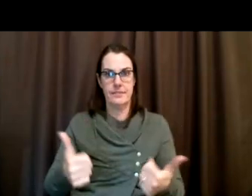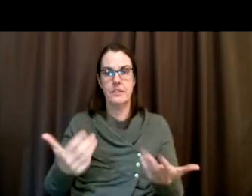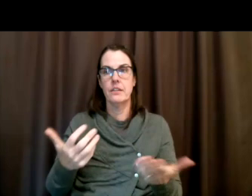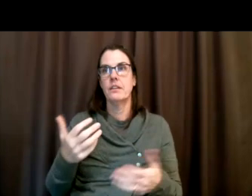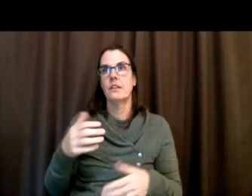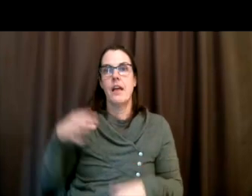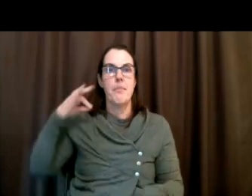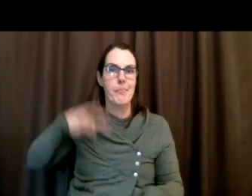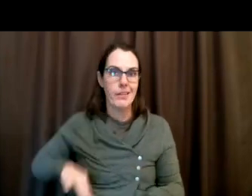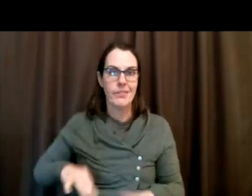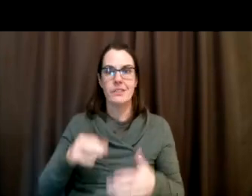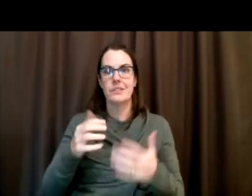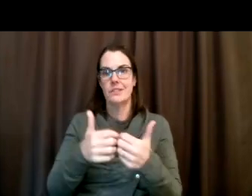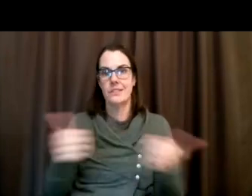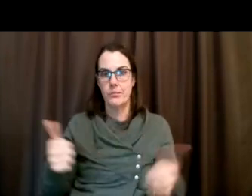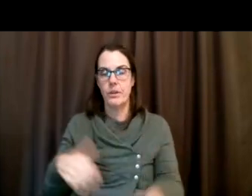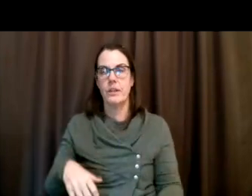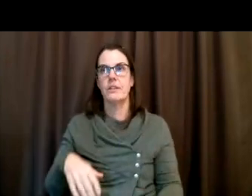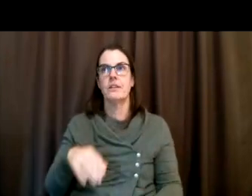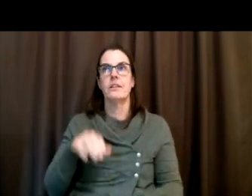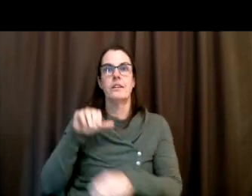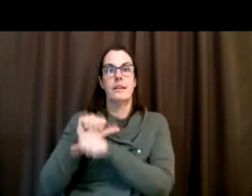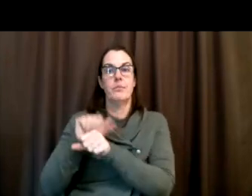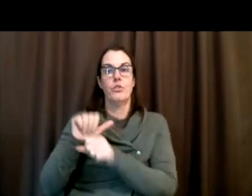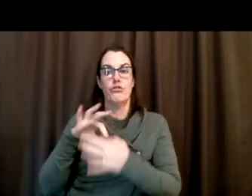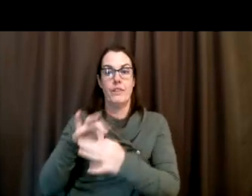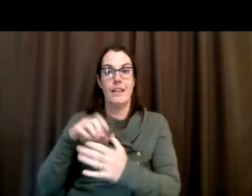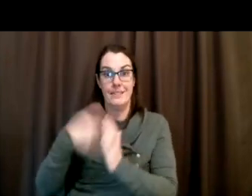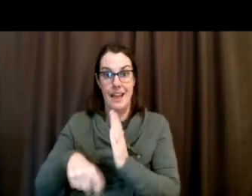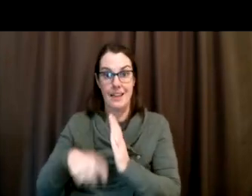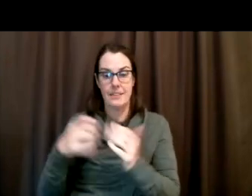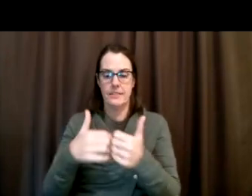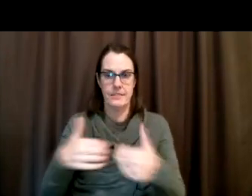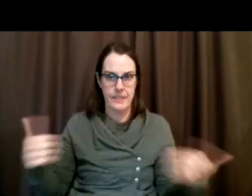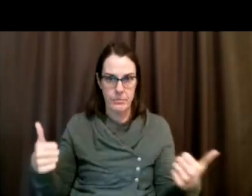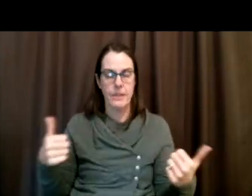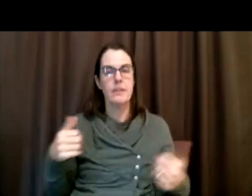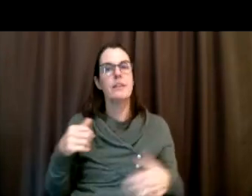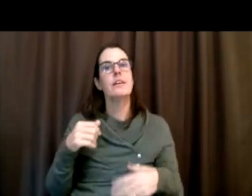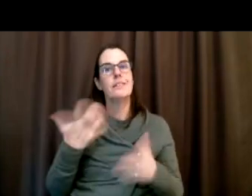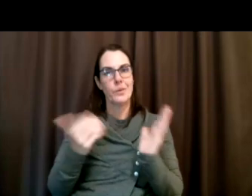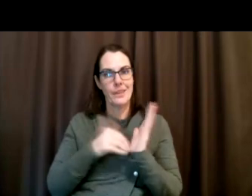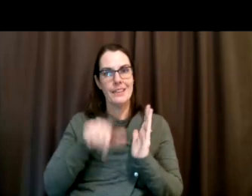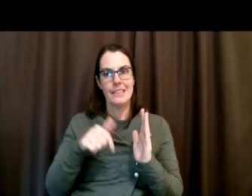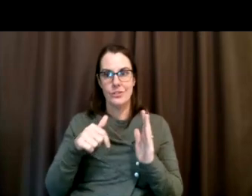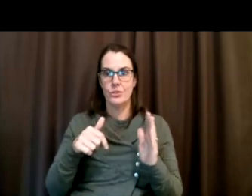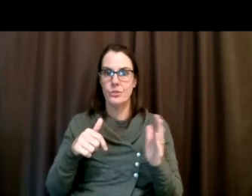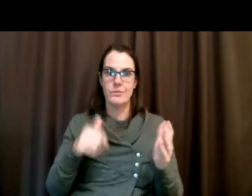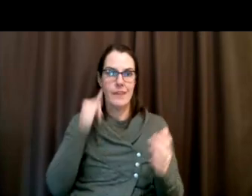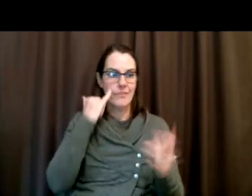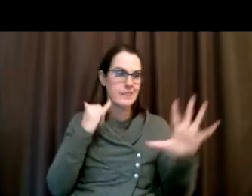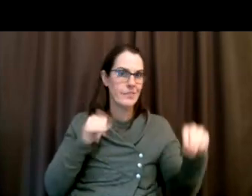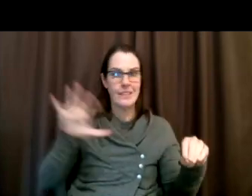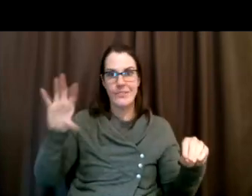employer related taxes. These need to be broken down according to that apportionment, right? So 50% of